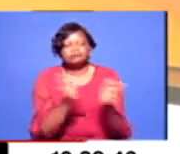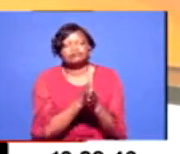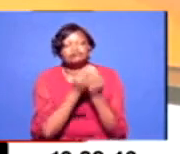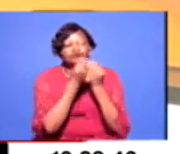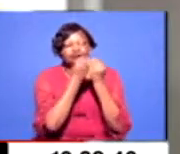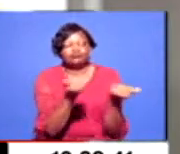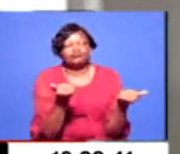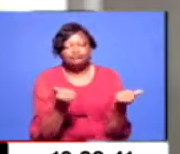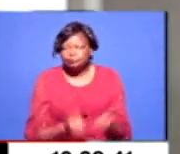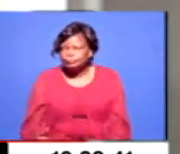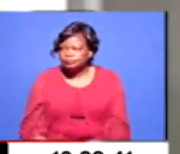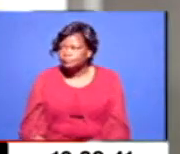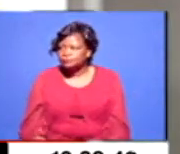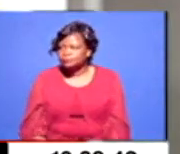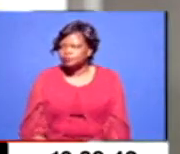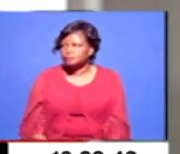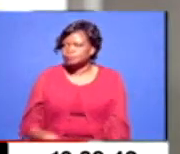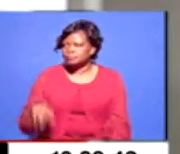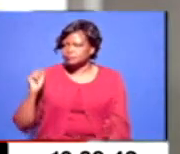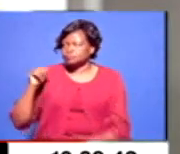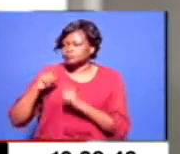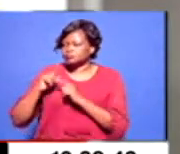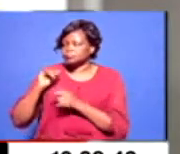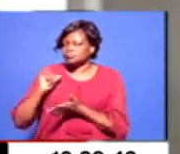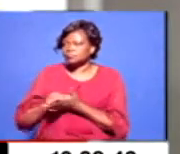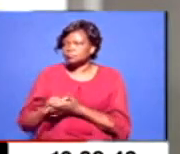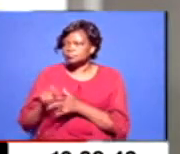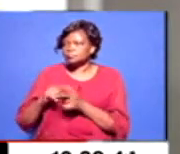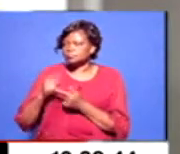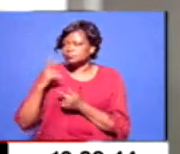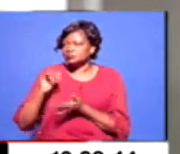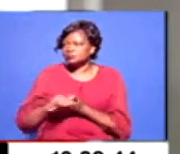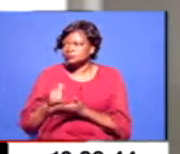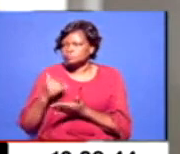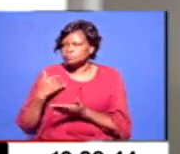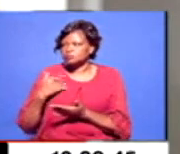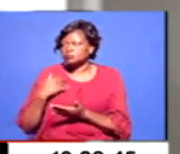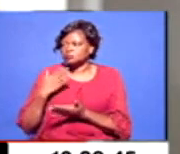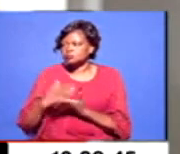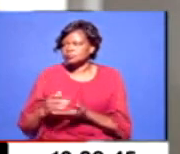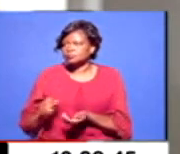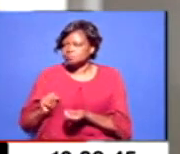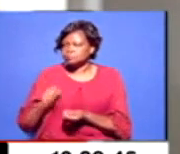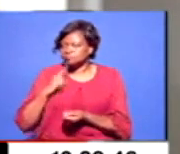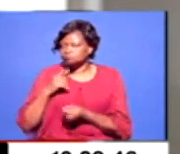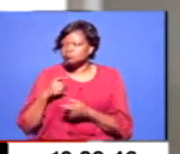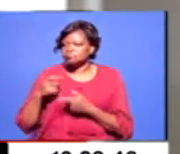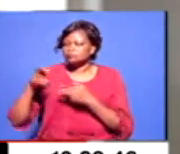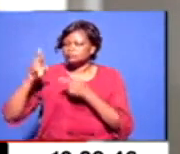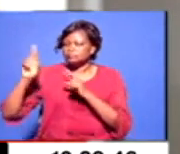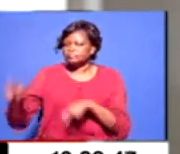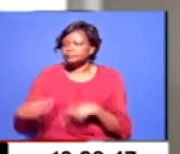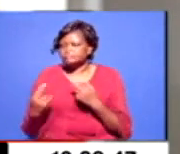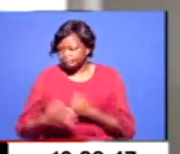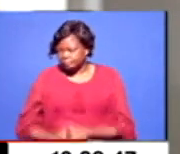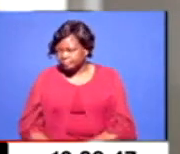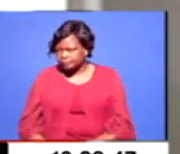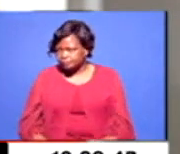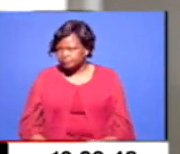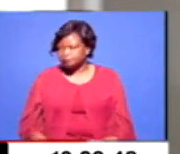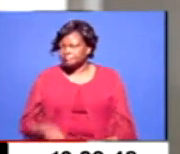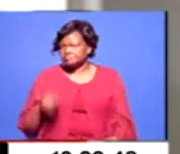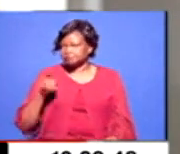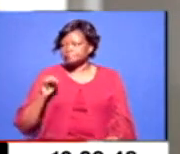Yeah, no, to talk on that, you will get to see there are some girls who are defiled, some are raped, and this one will